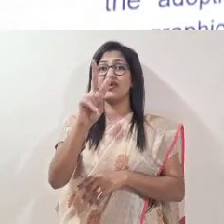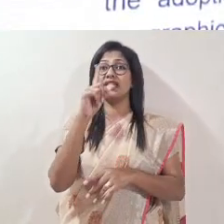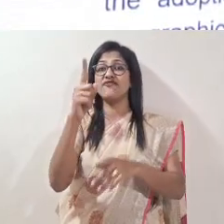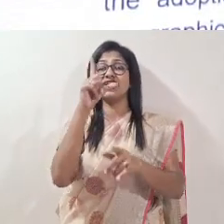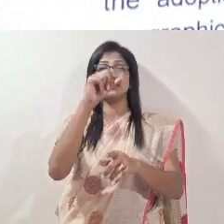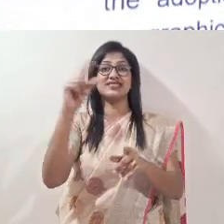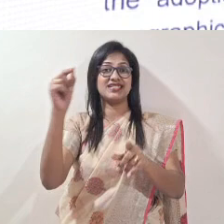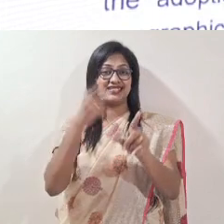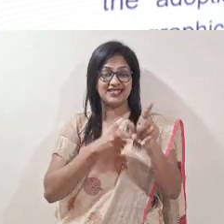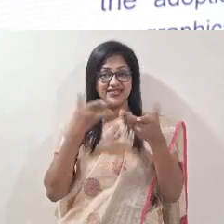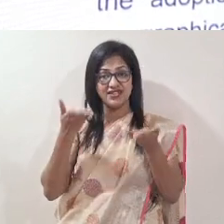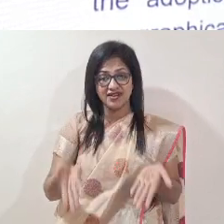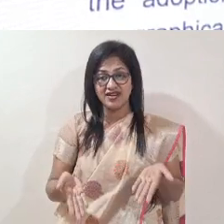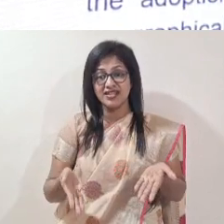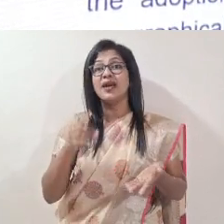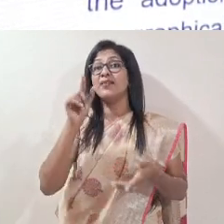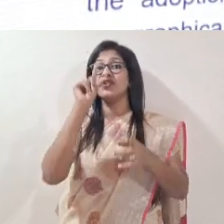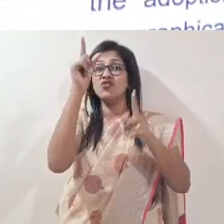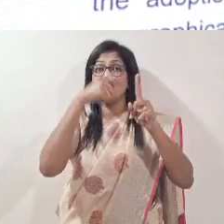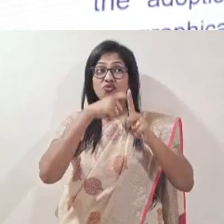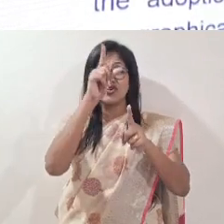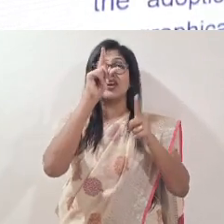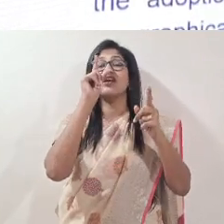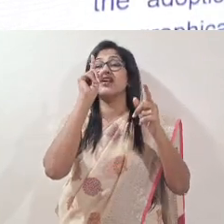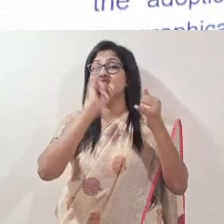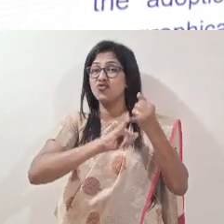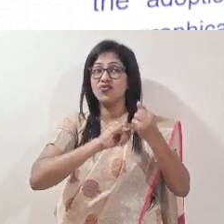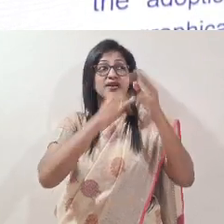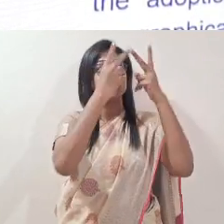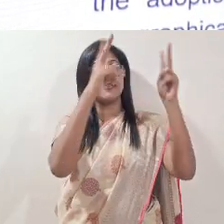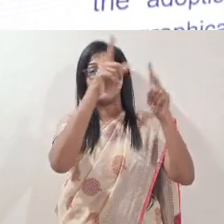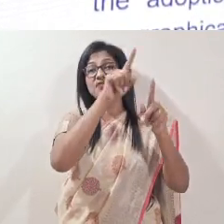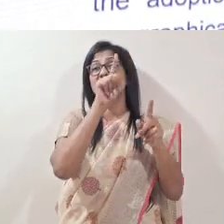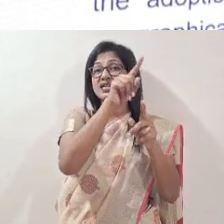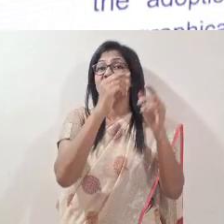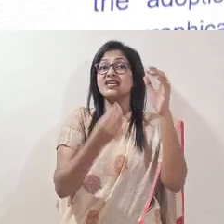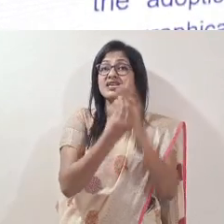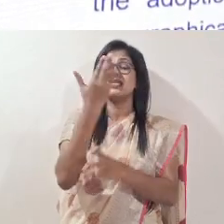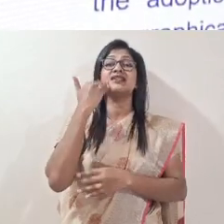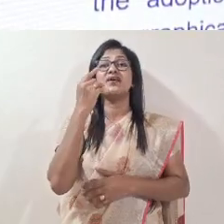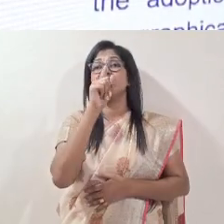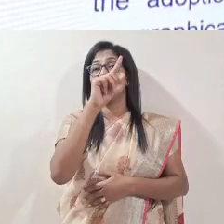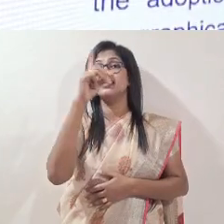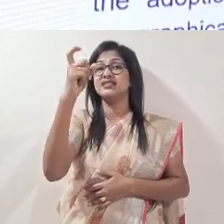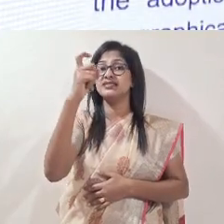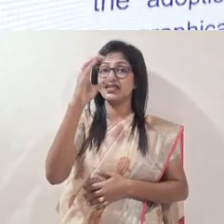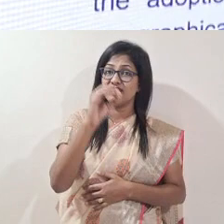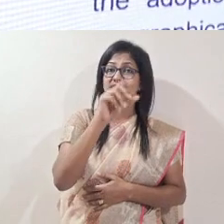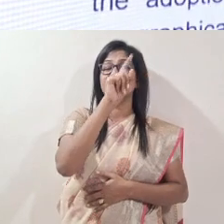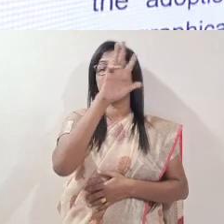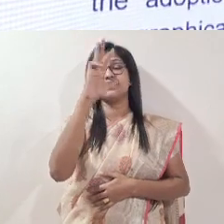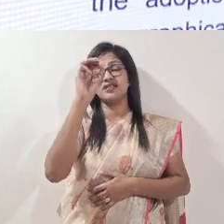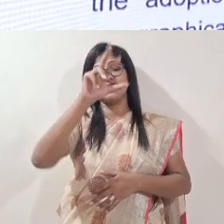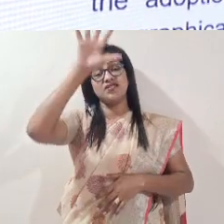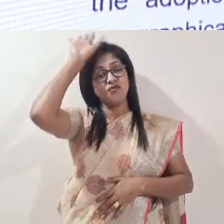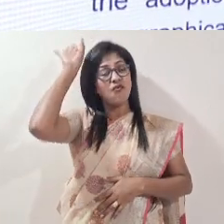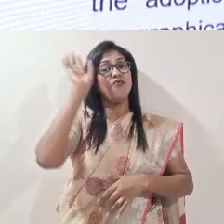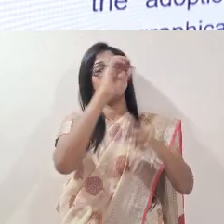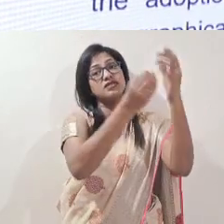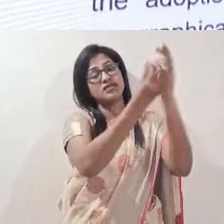and UK gender inclusive planning was a phenomena in 1970s or something. India adapted very late with